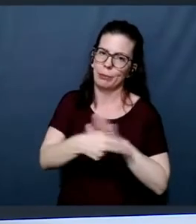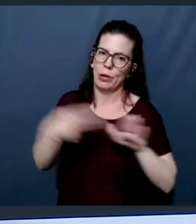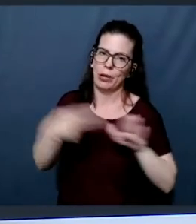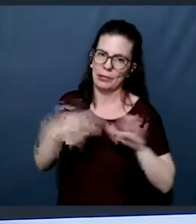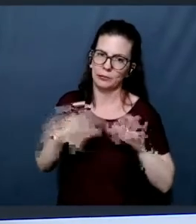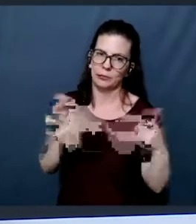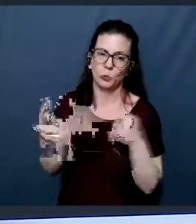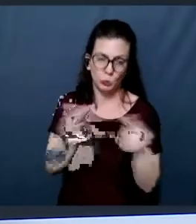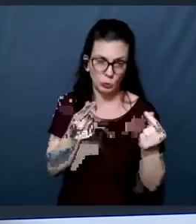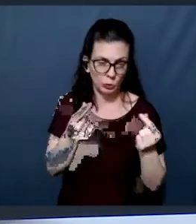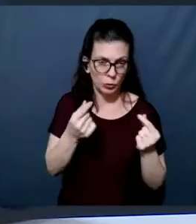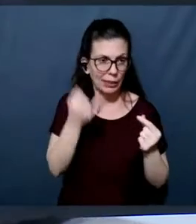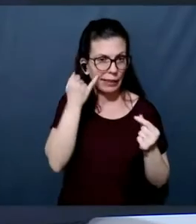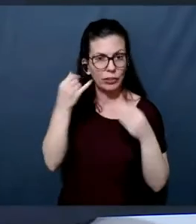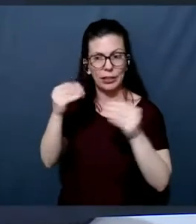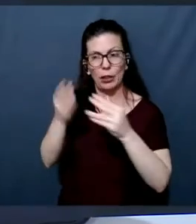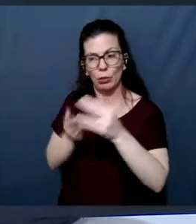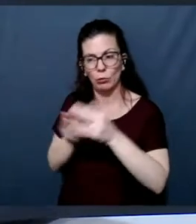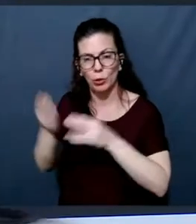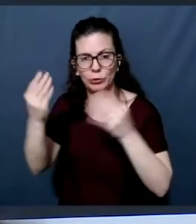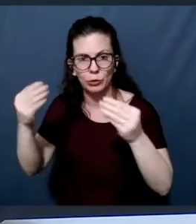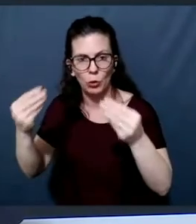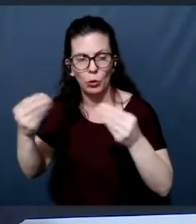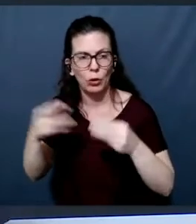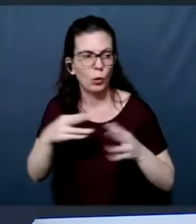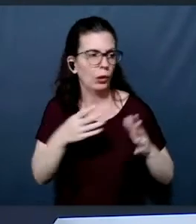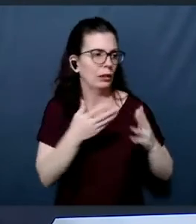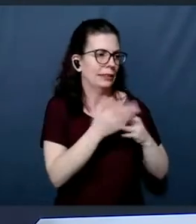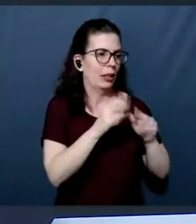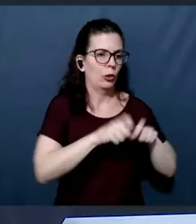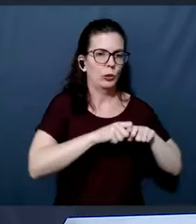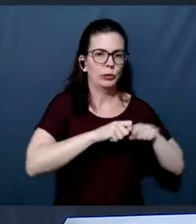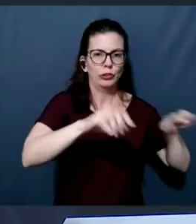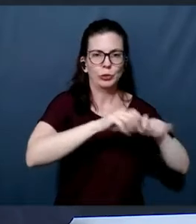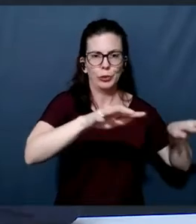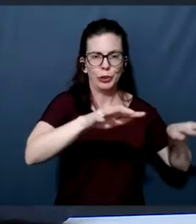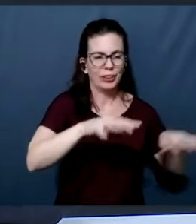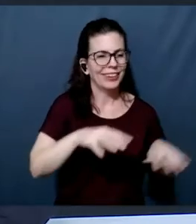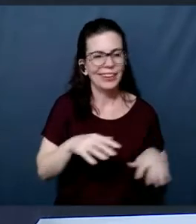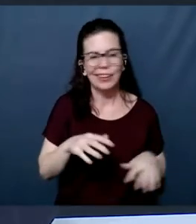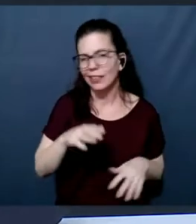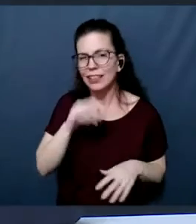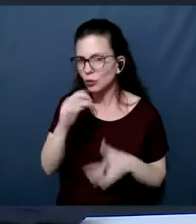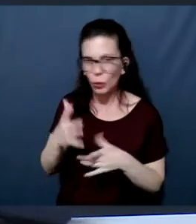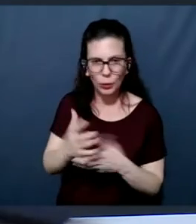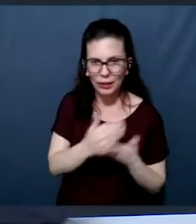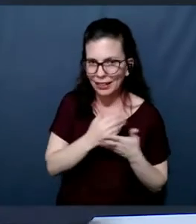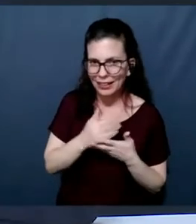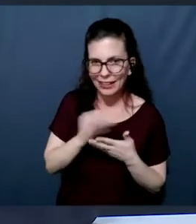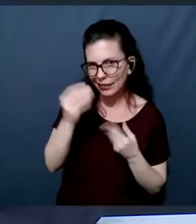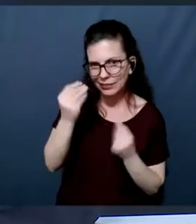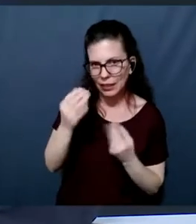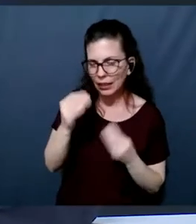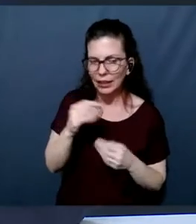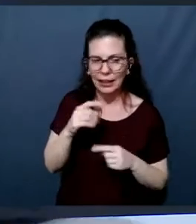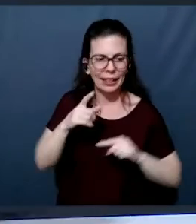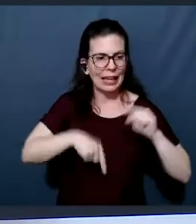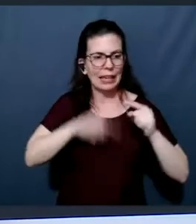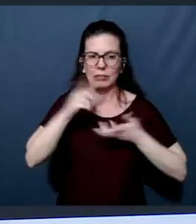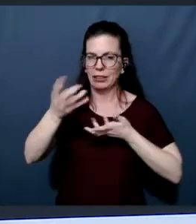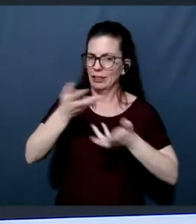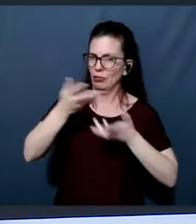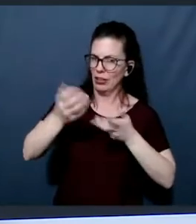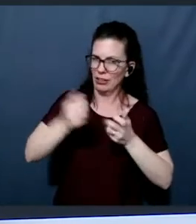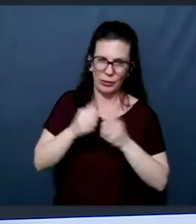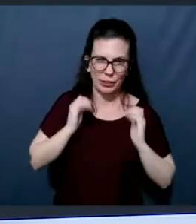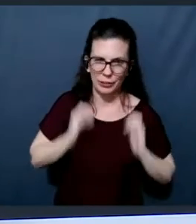through a retailer or selling through a distributor. They never get that data. They never really able to interact with the customer. So I think that's